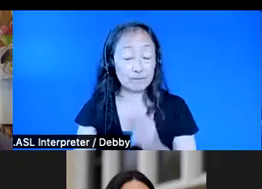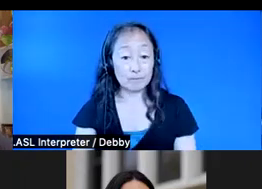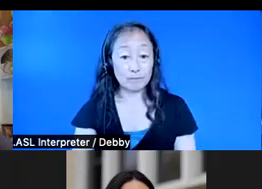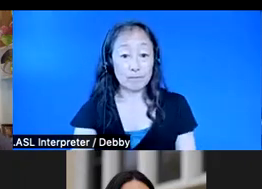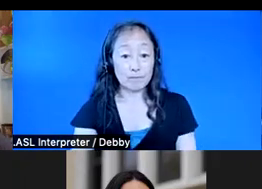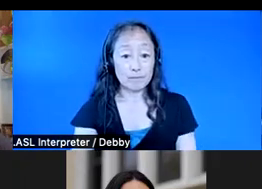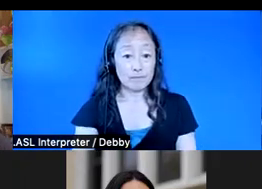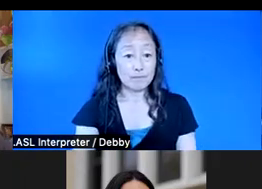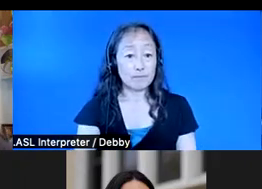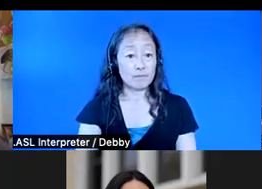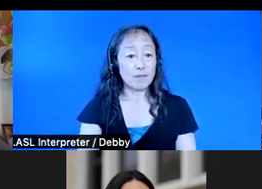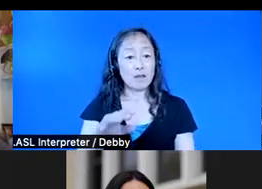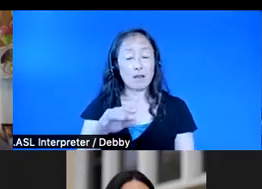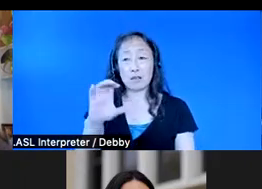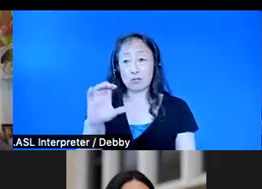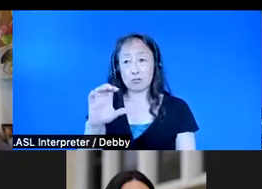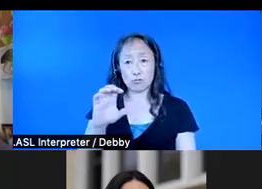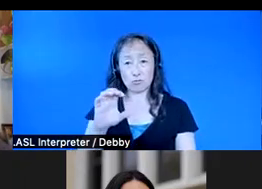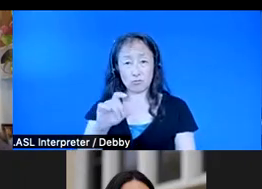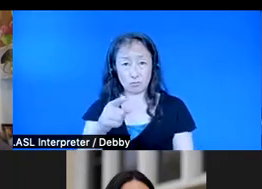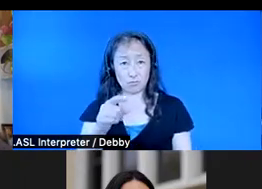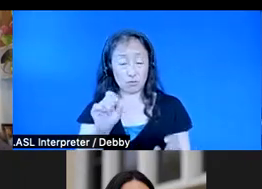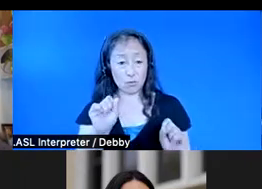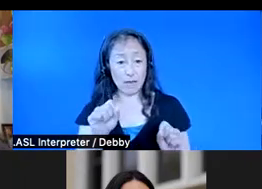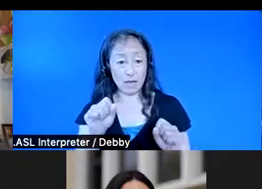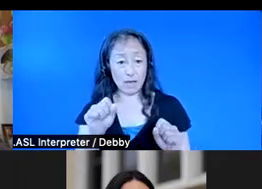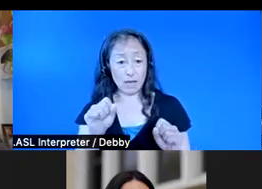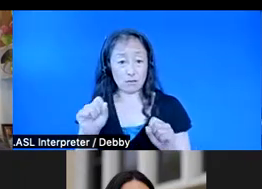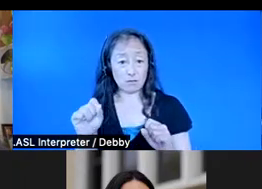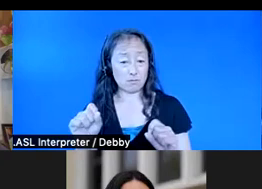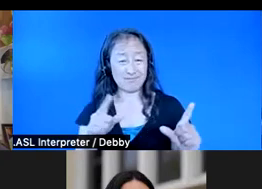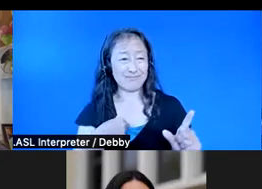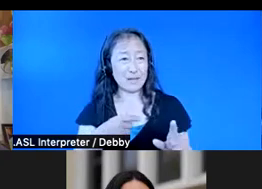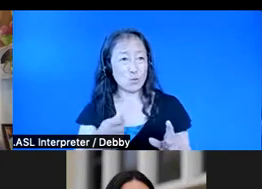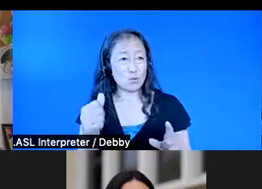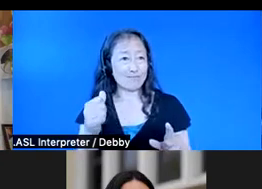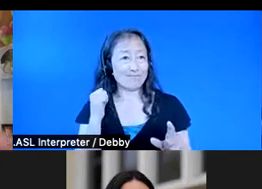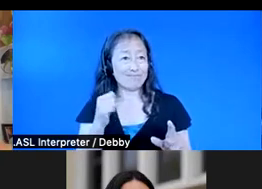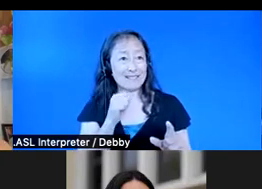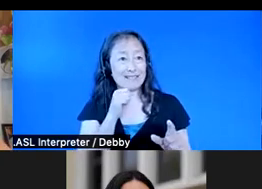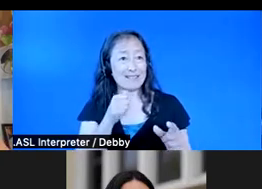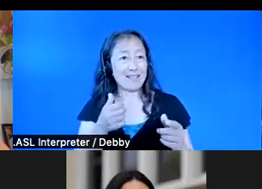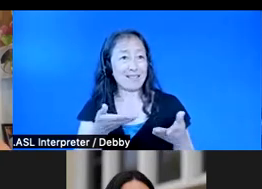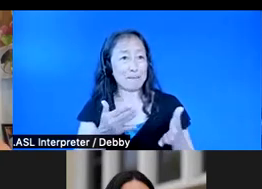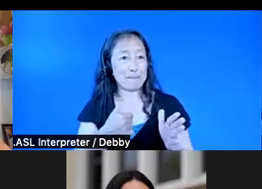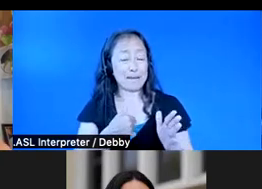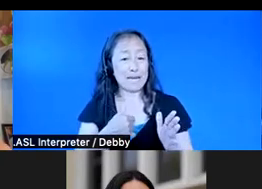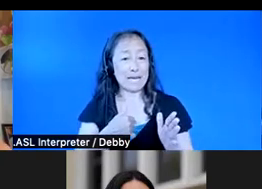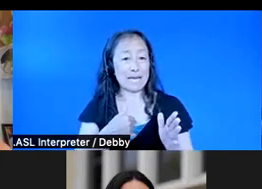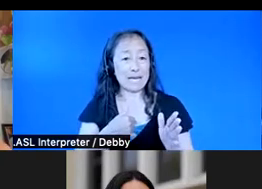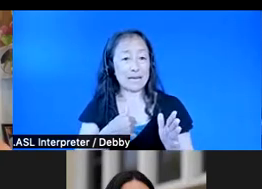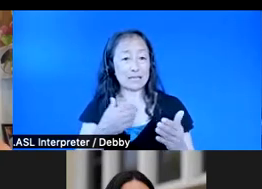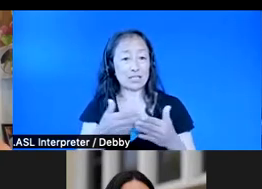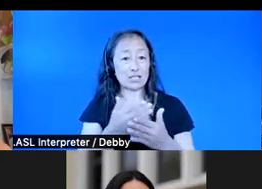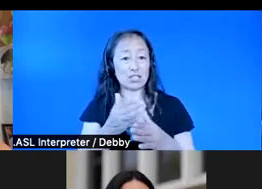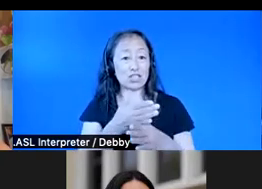I can't. Can you do the Zoom? It won't let me share my PowerPoint. It says I have to get out of Zoom and then change